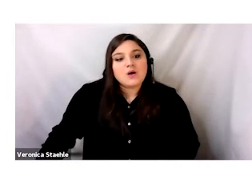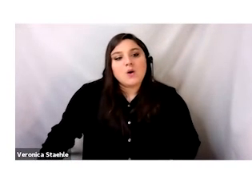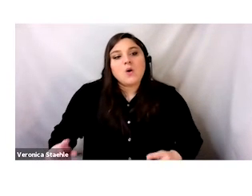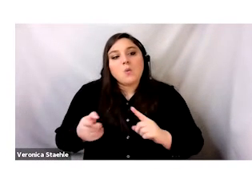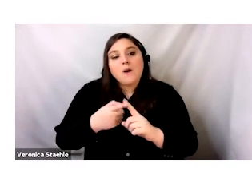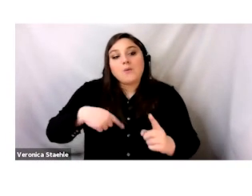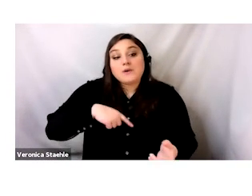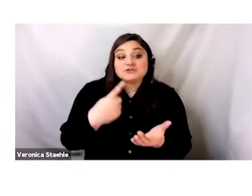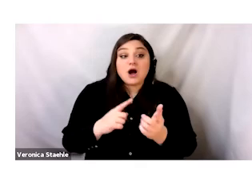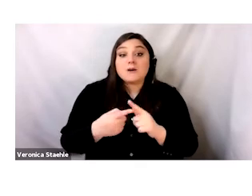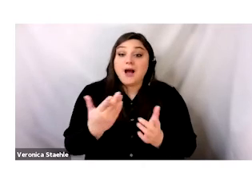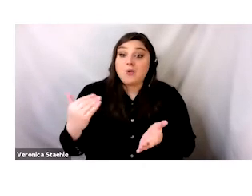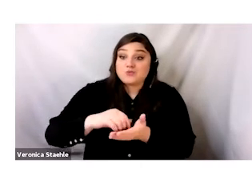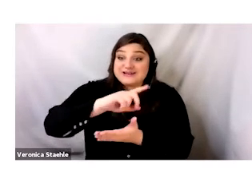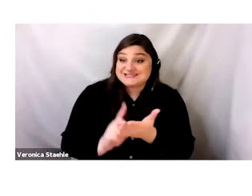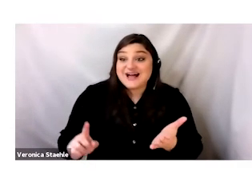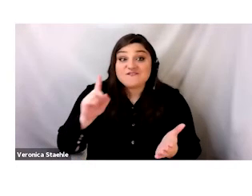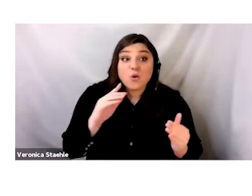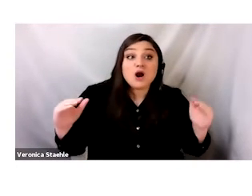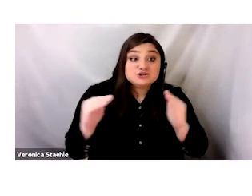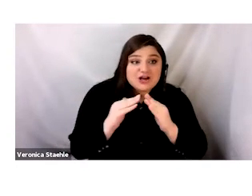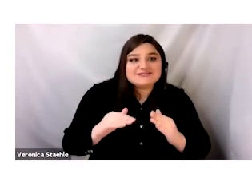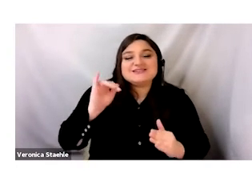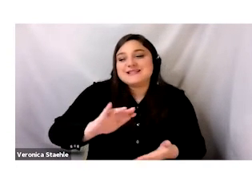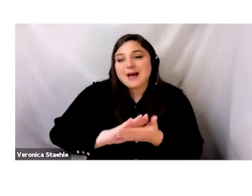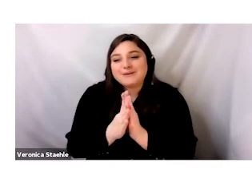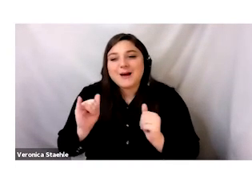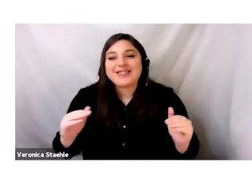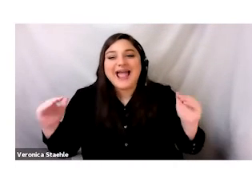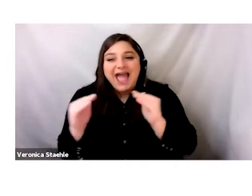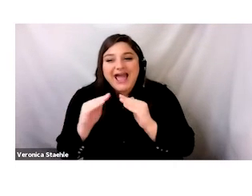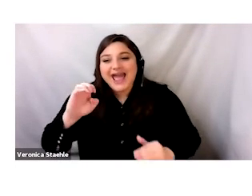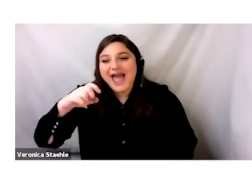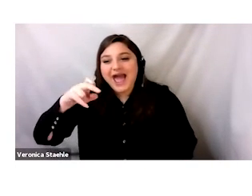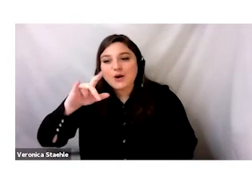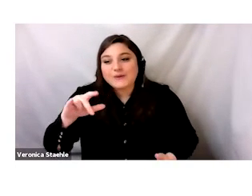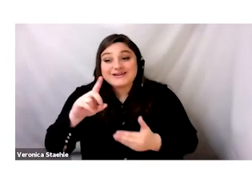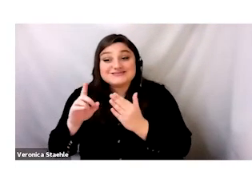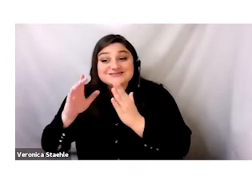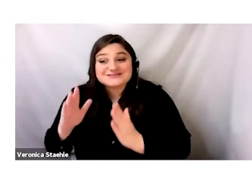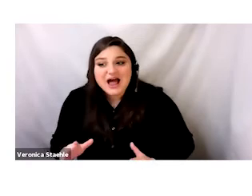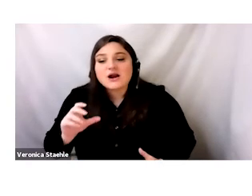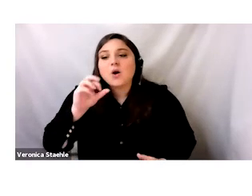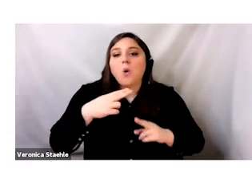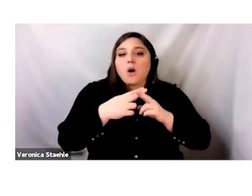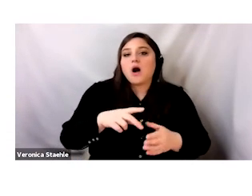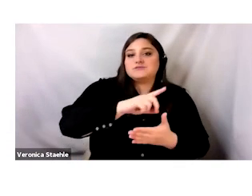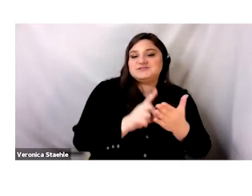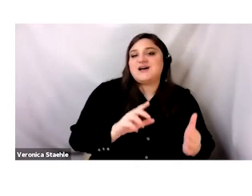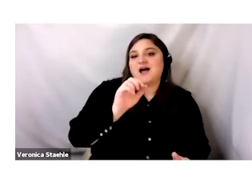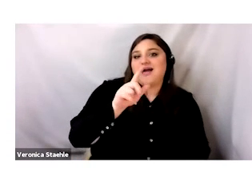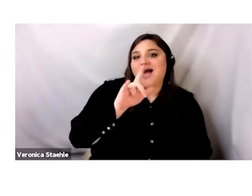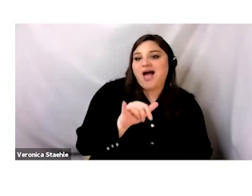And so on one end, we call them equity designers, and on another end, we call them design allies.